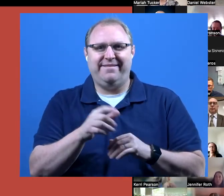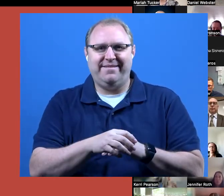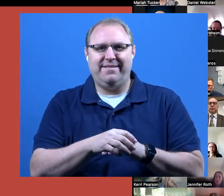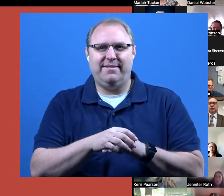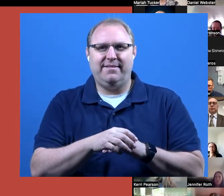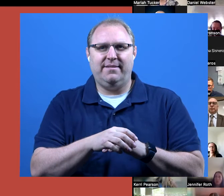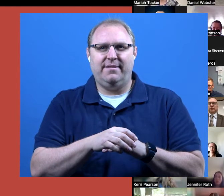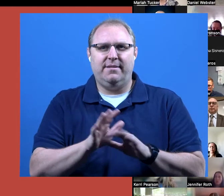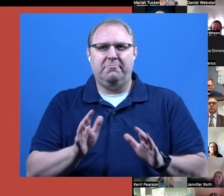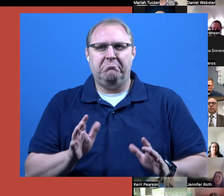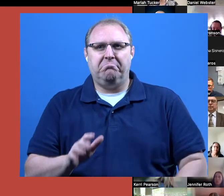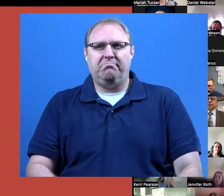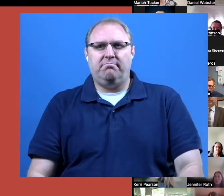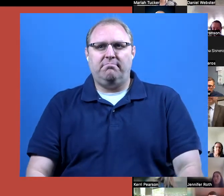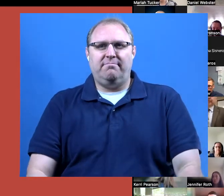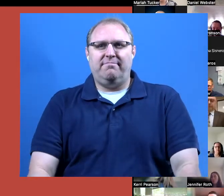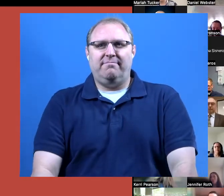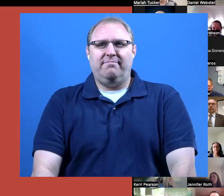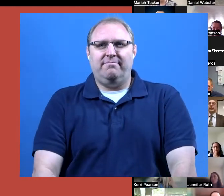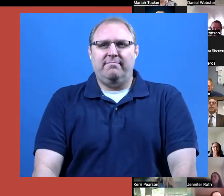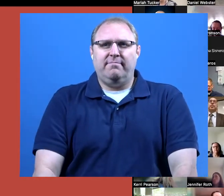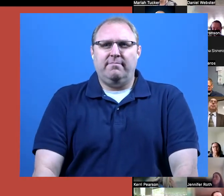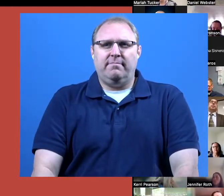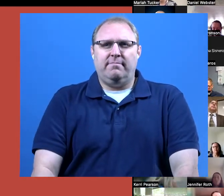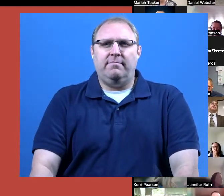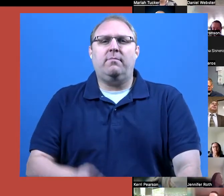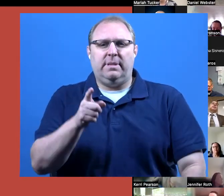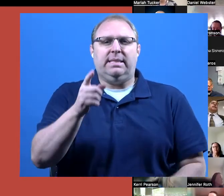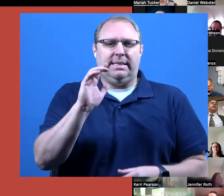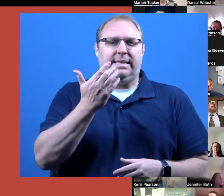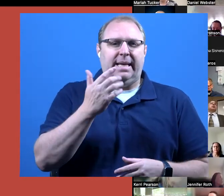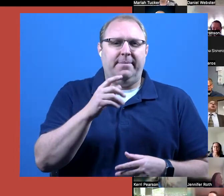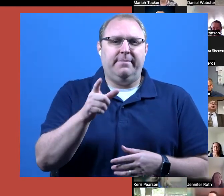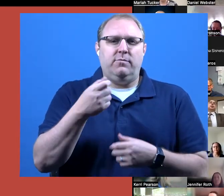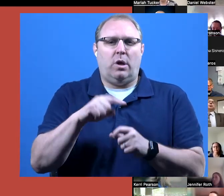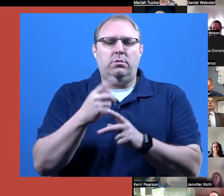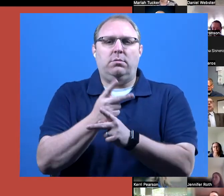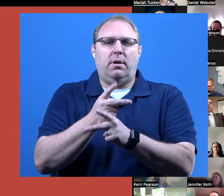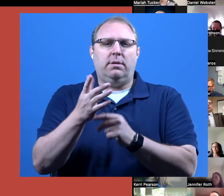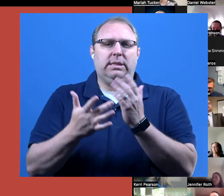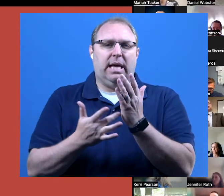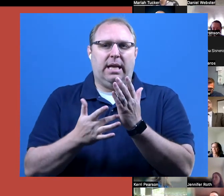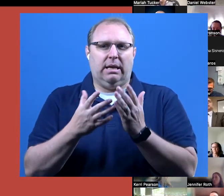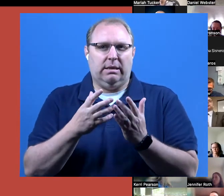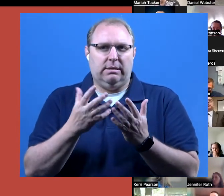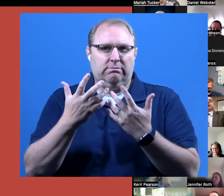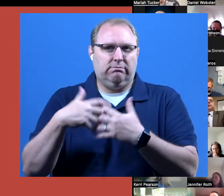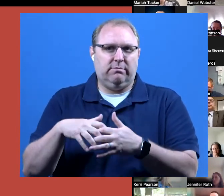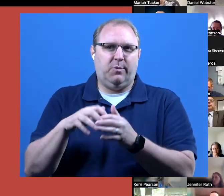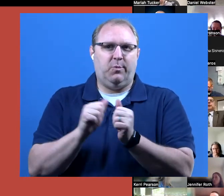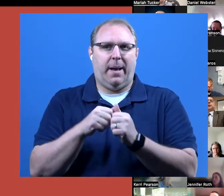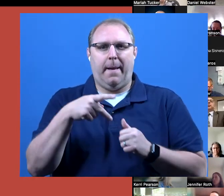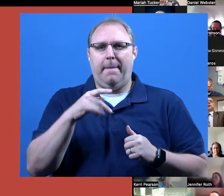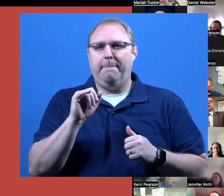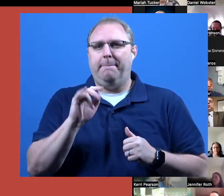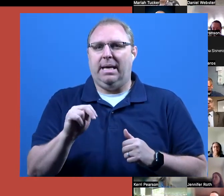now. Okay. Okay. Any other lovely questions about LTD? Well, so I just want to make sure that we hit this